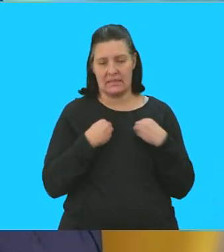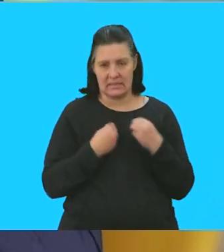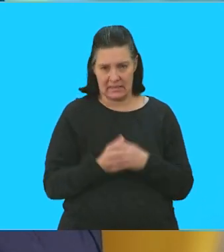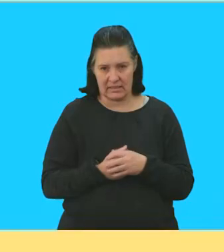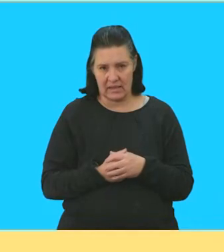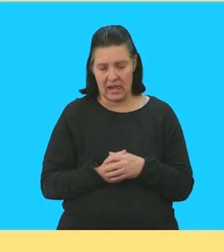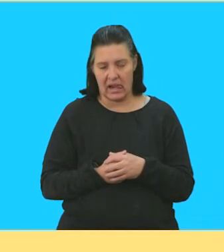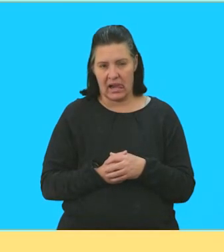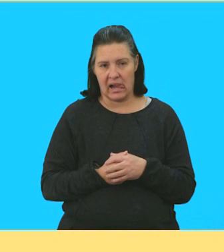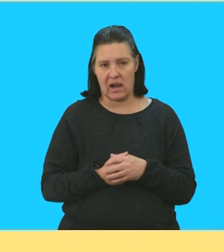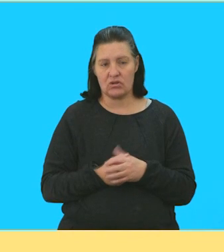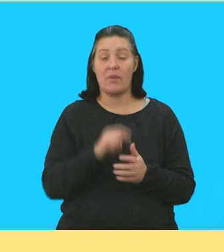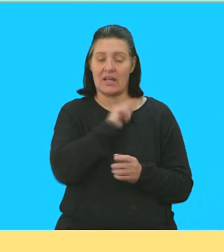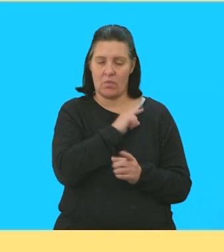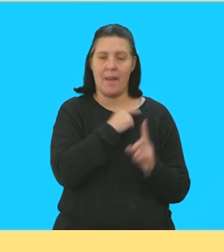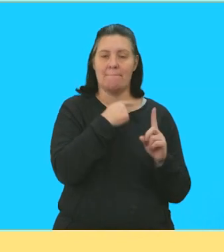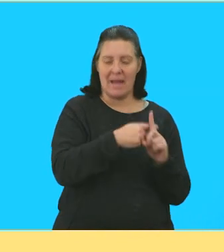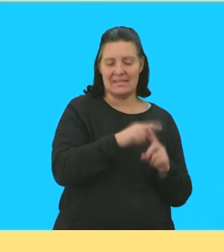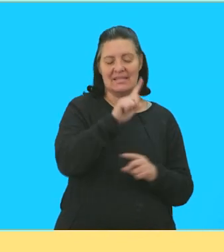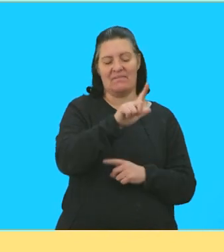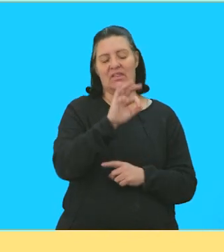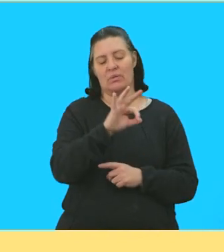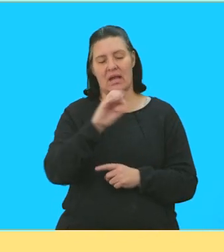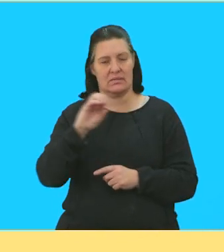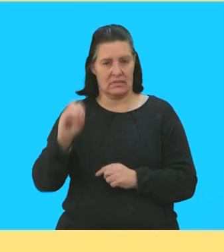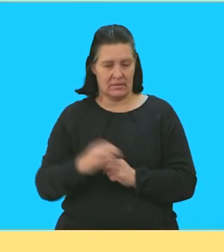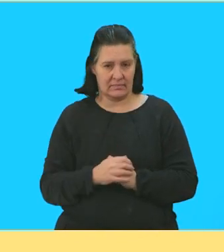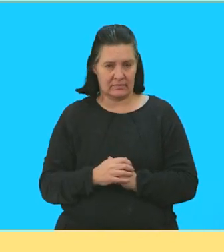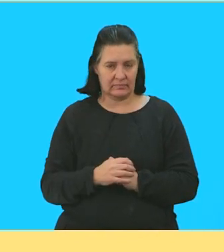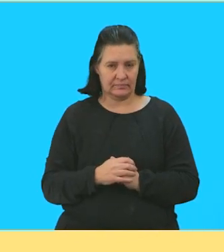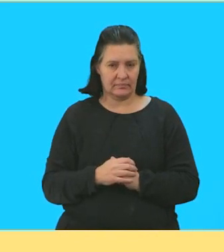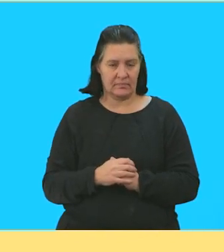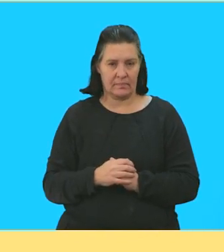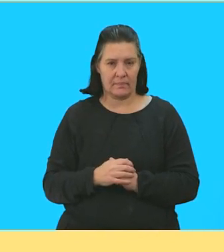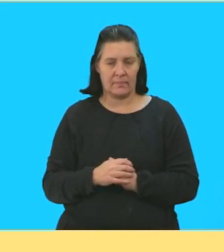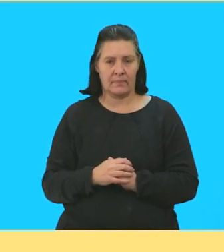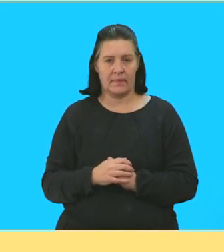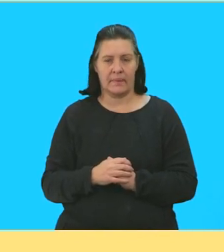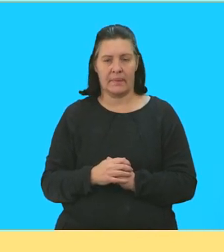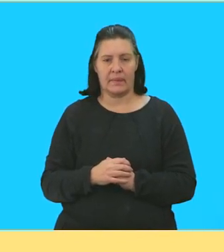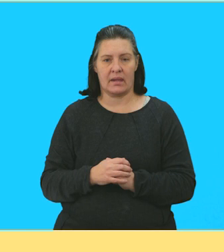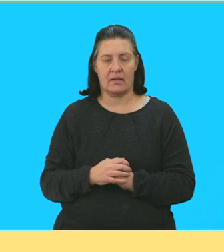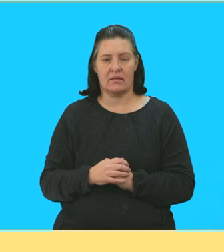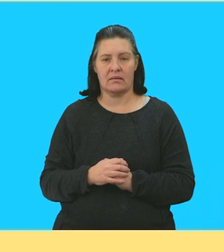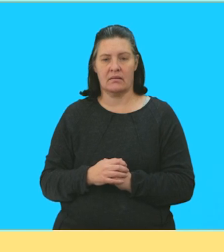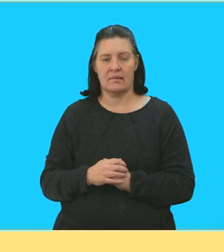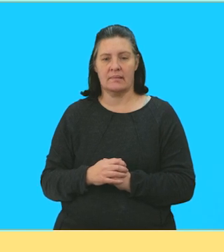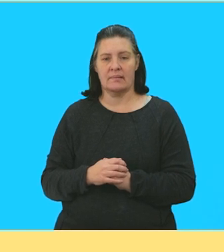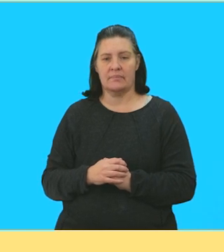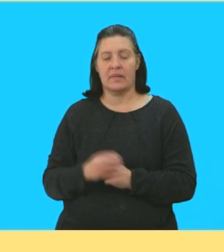So I'll come and say plus 7,300. And then I will credit my